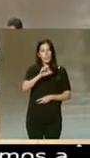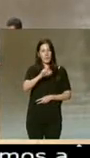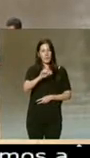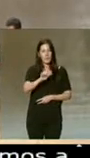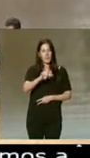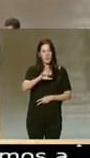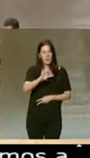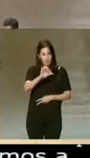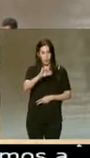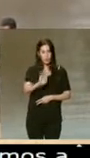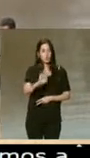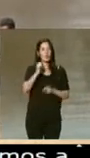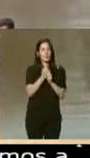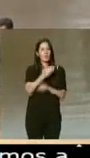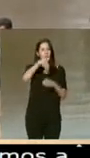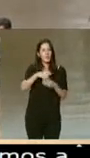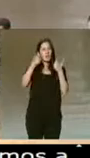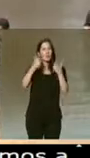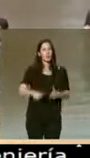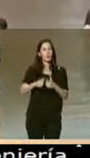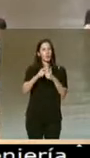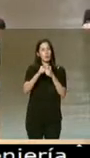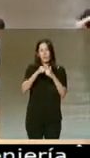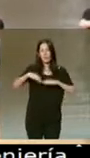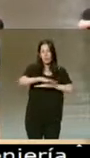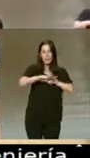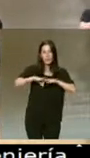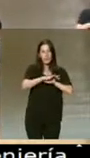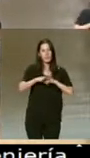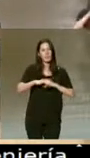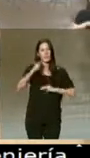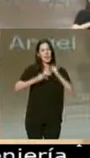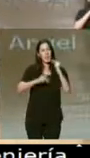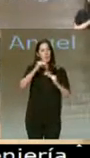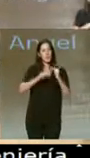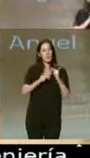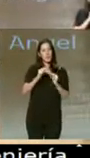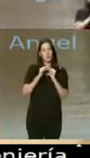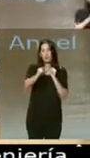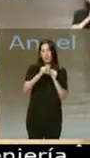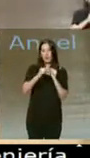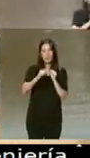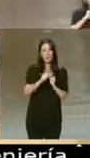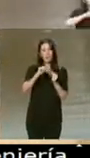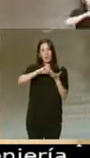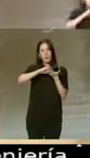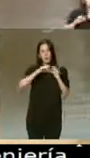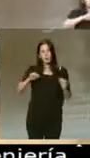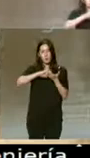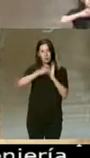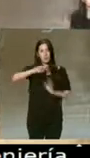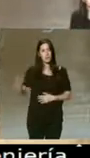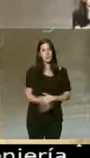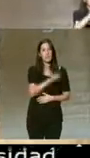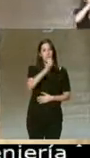Vález Dugoy of the Department of the Telematic Engineering and Architecture of the Polytechnic